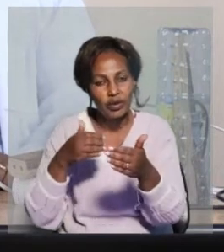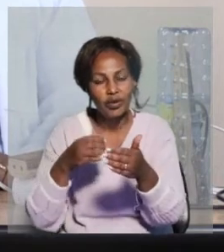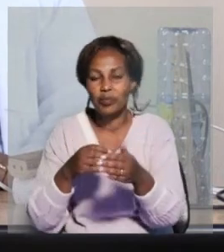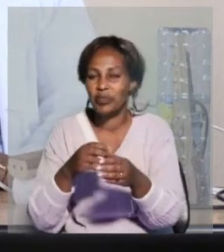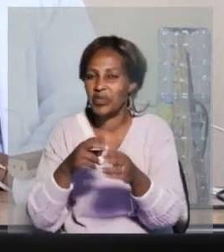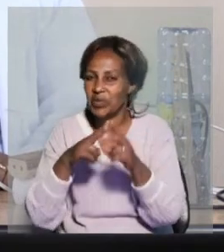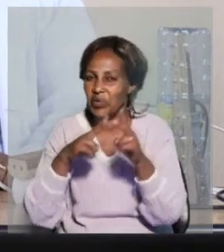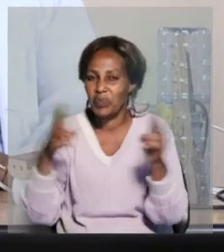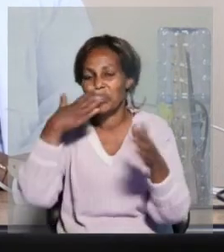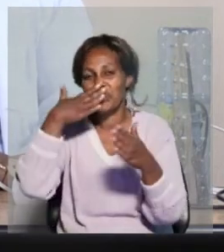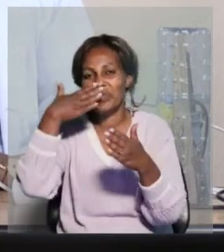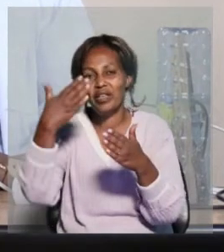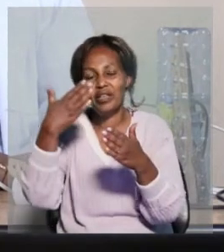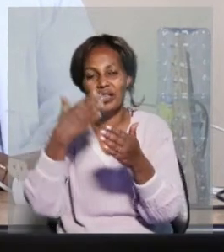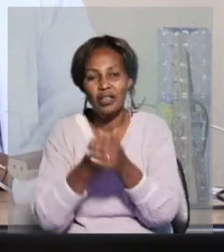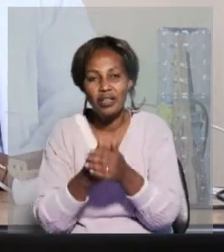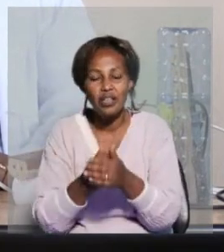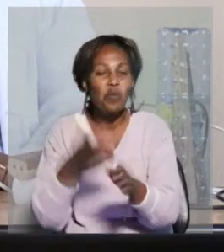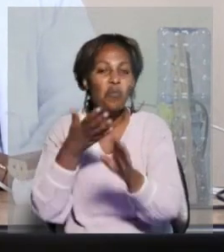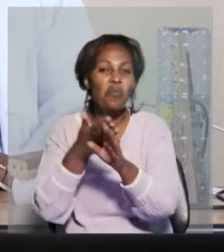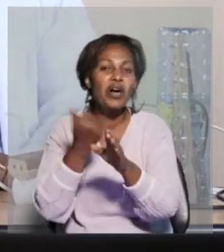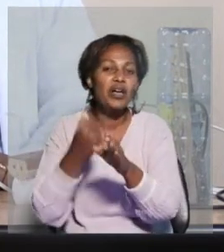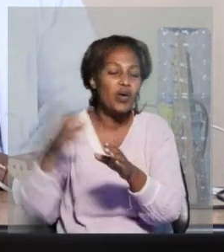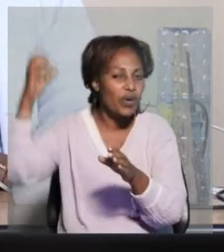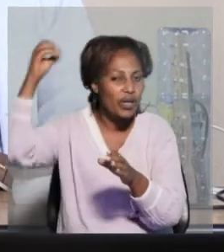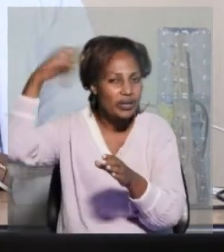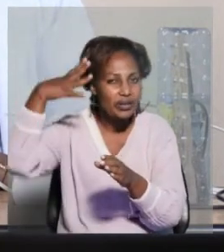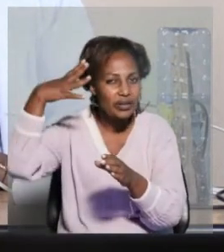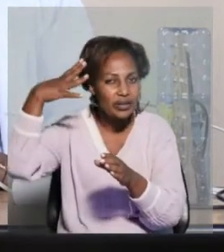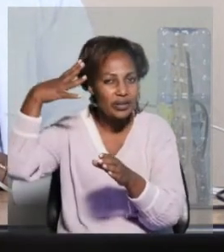Excellent. Background light,